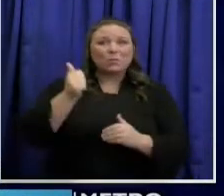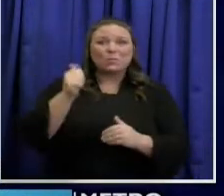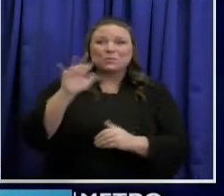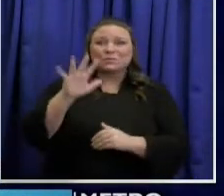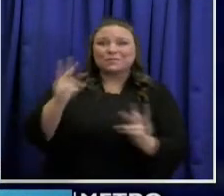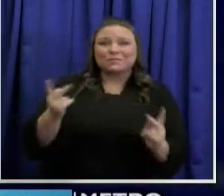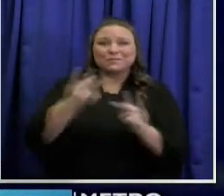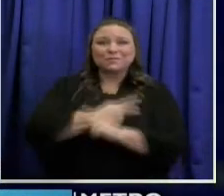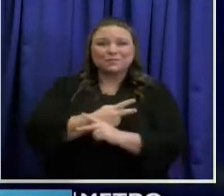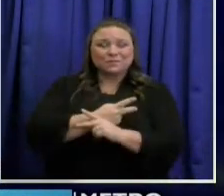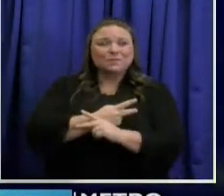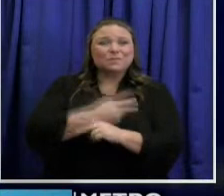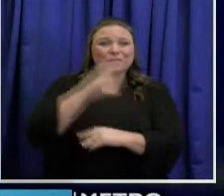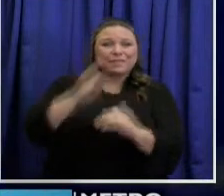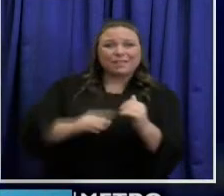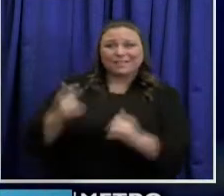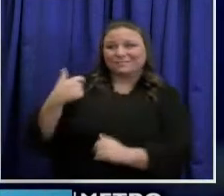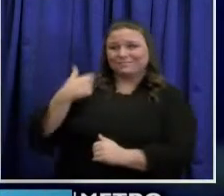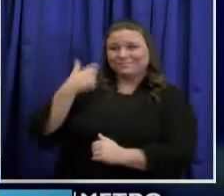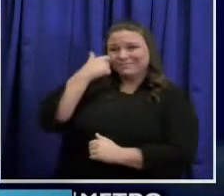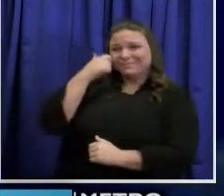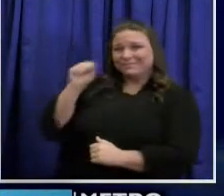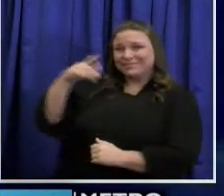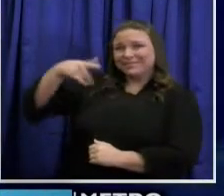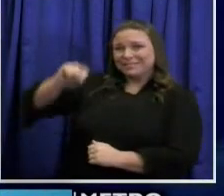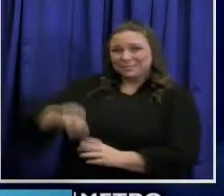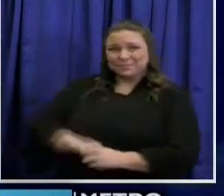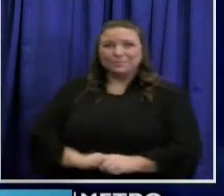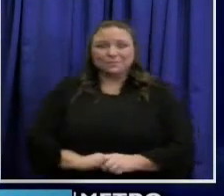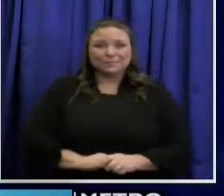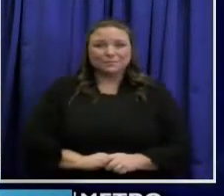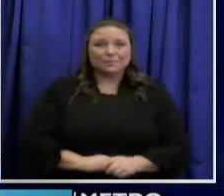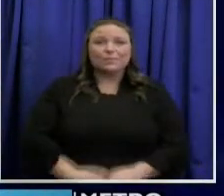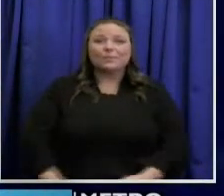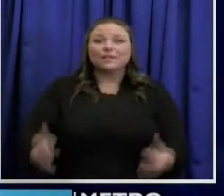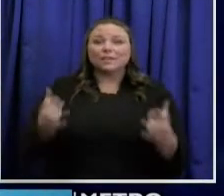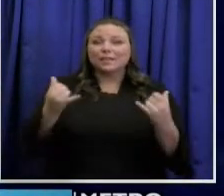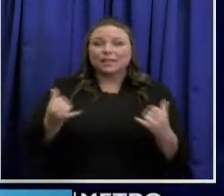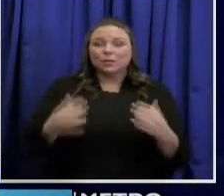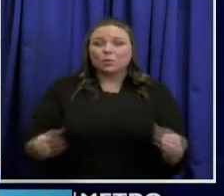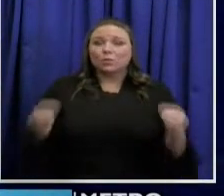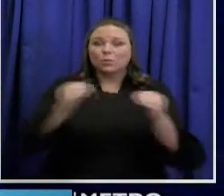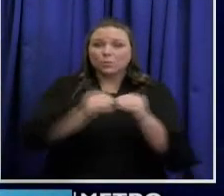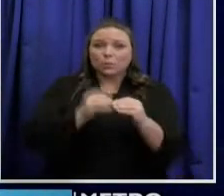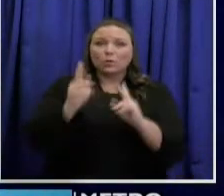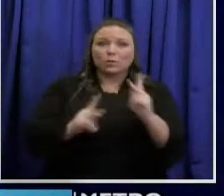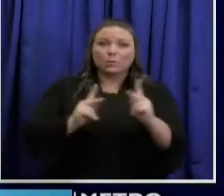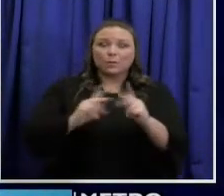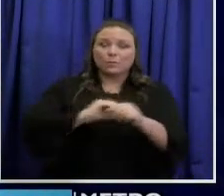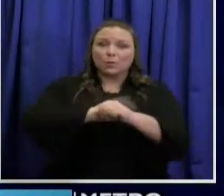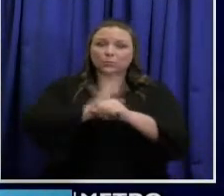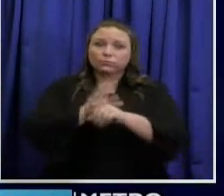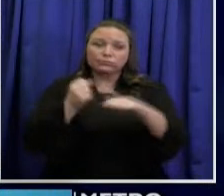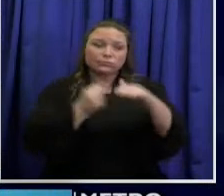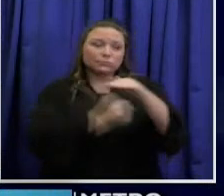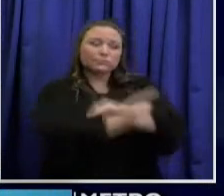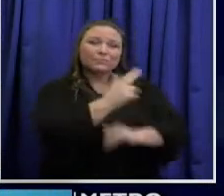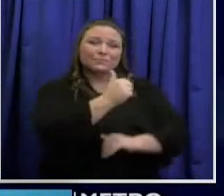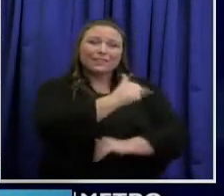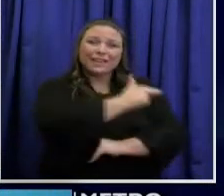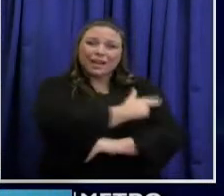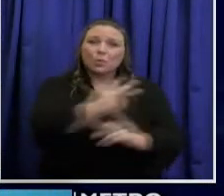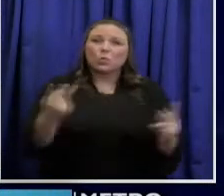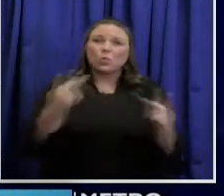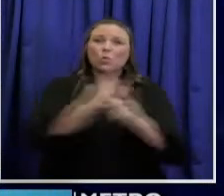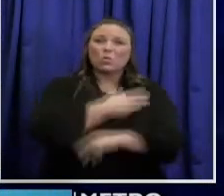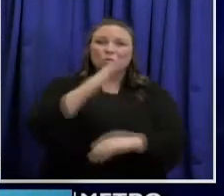times higher than it was in September. And there are now more COVID patients in our hospitals than at any point